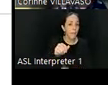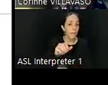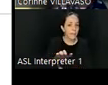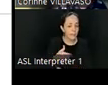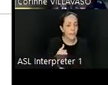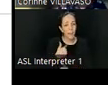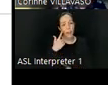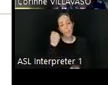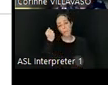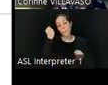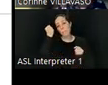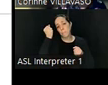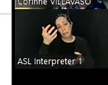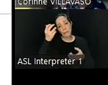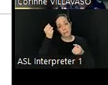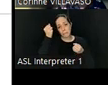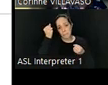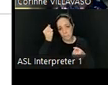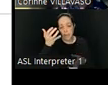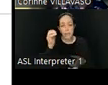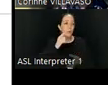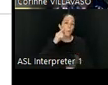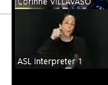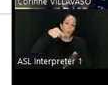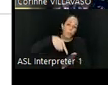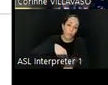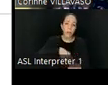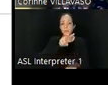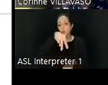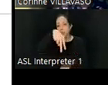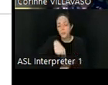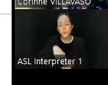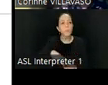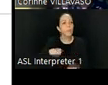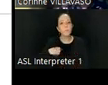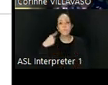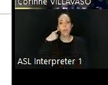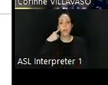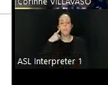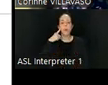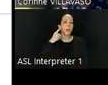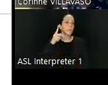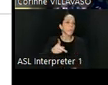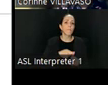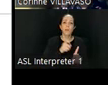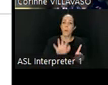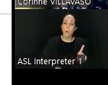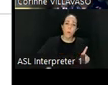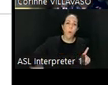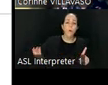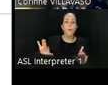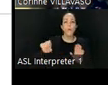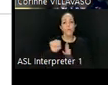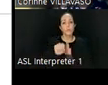been thousands of applications, like people all over the state clamoring to be part of this, but it was a relatively